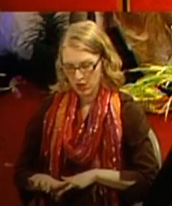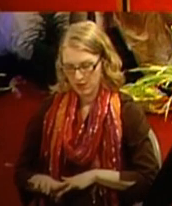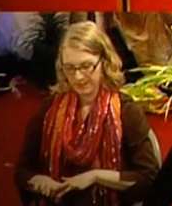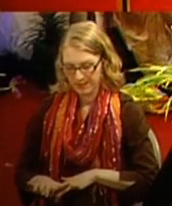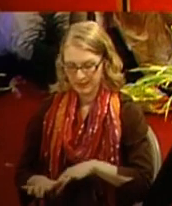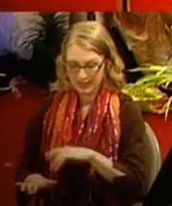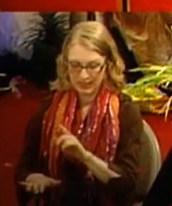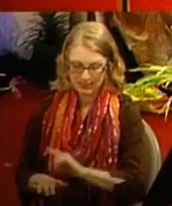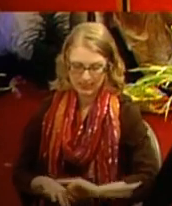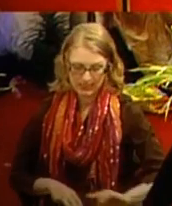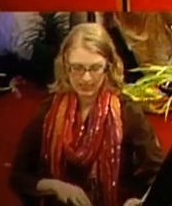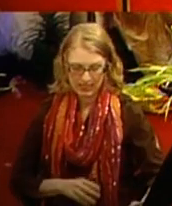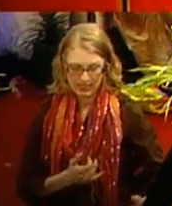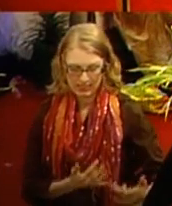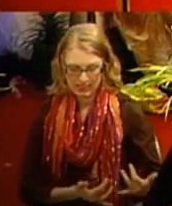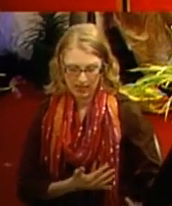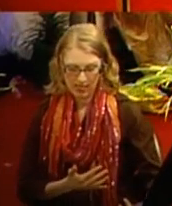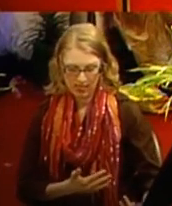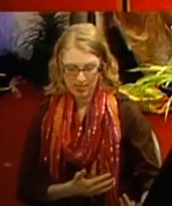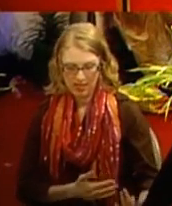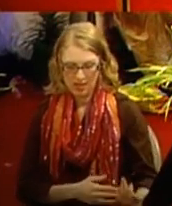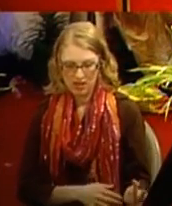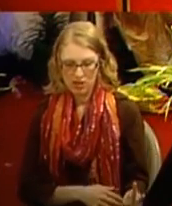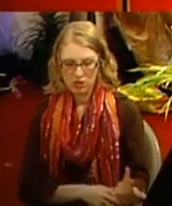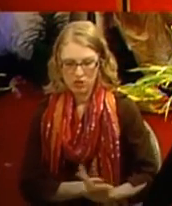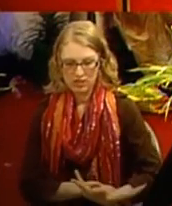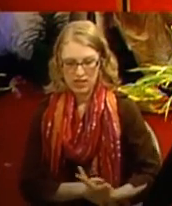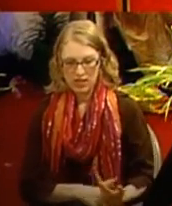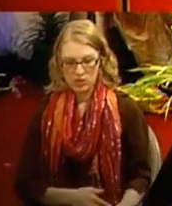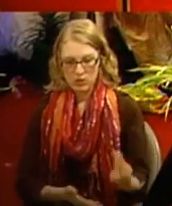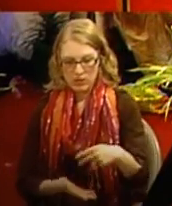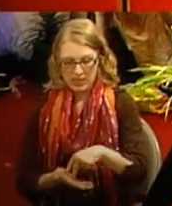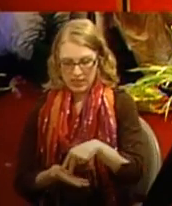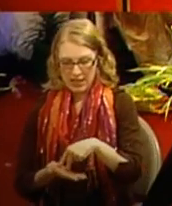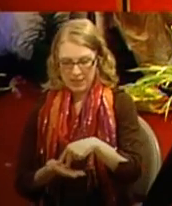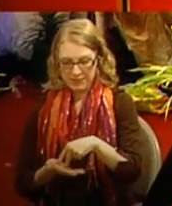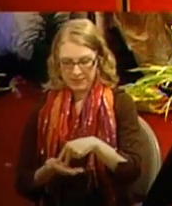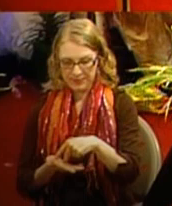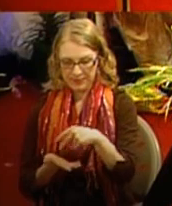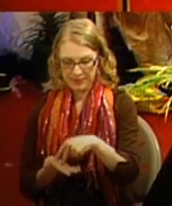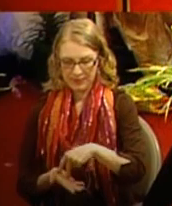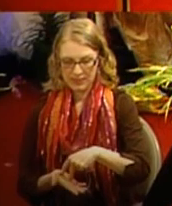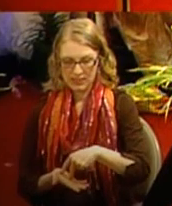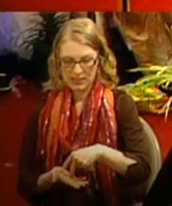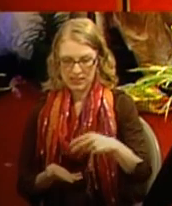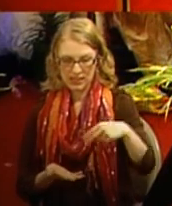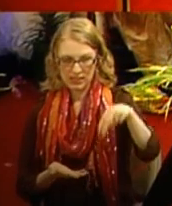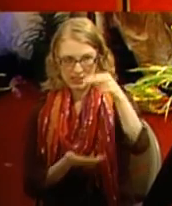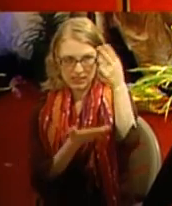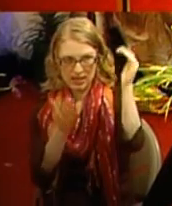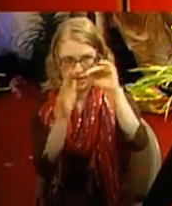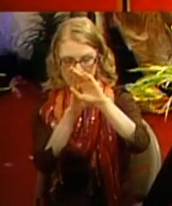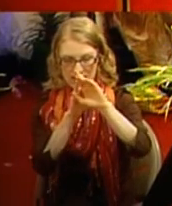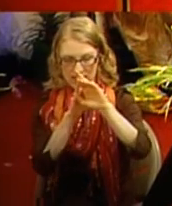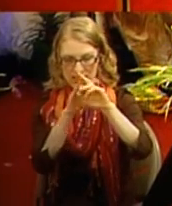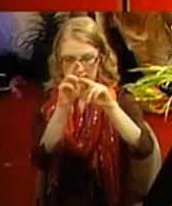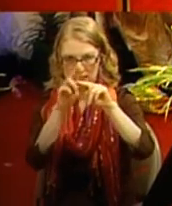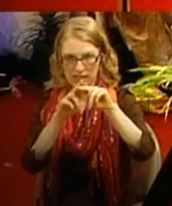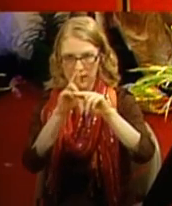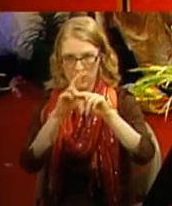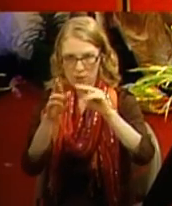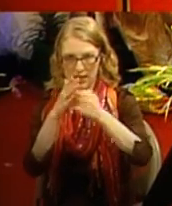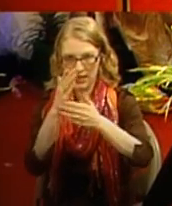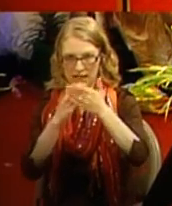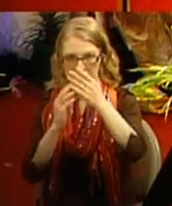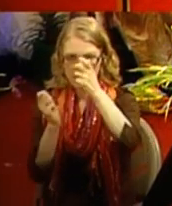and was buried. He descended into hell. On the third day, he rose again. He ascended into heaven and is